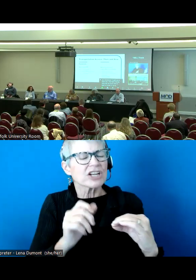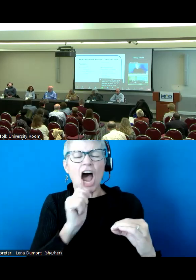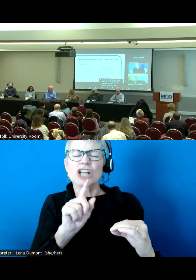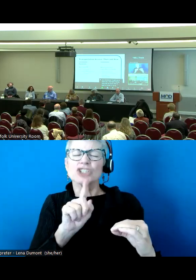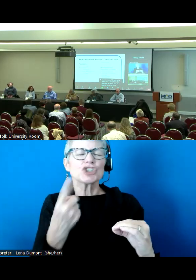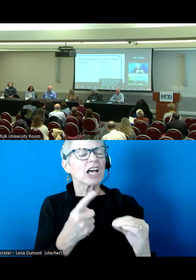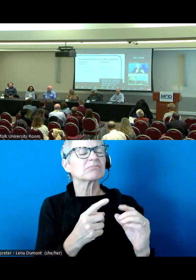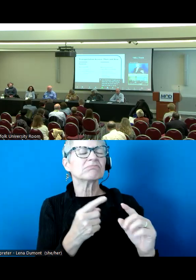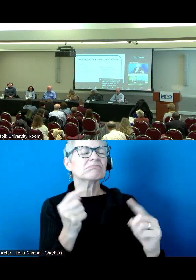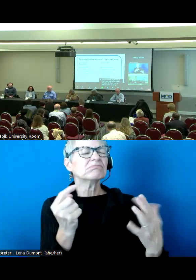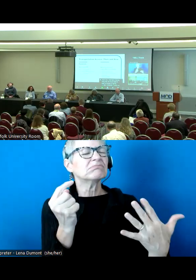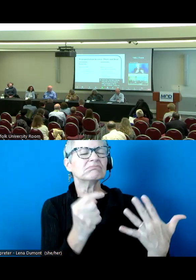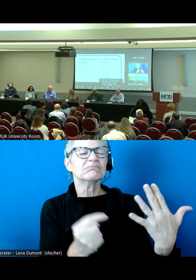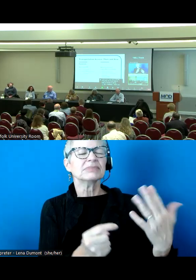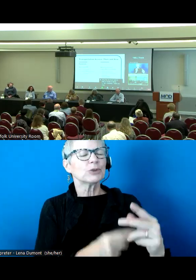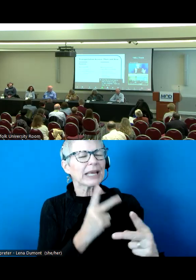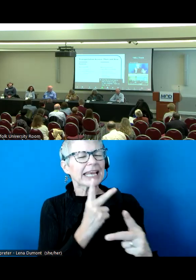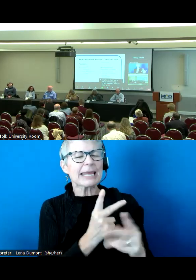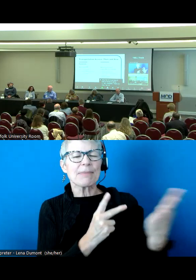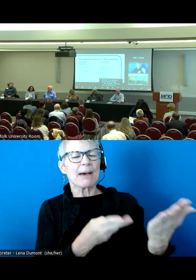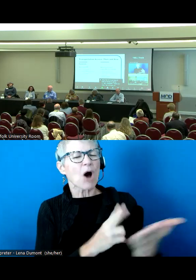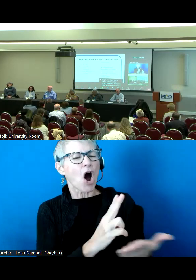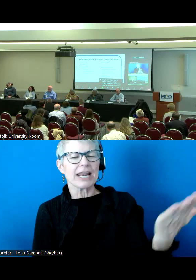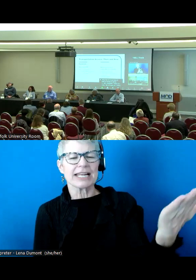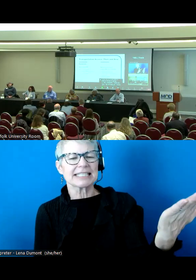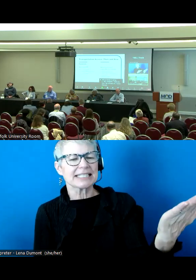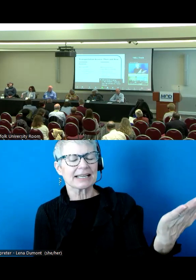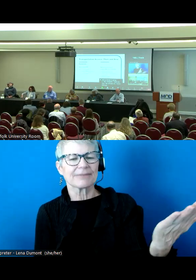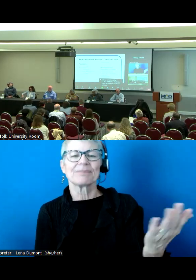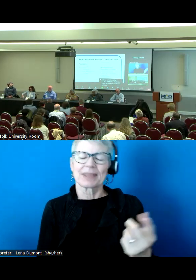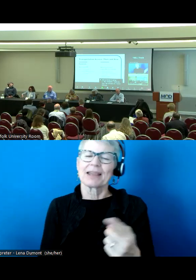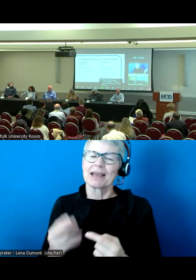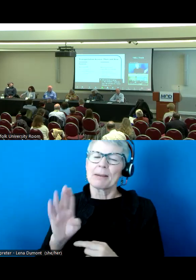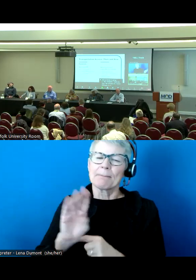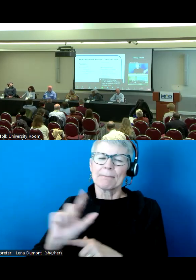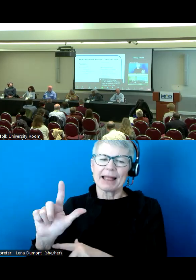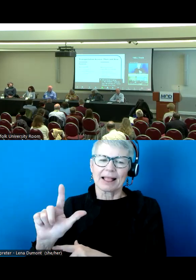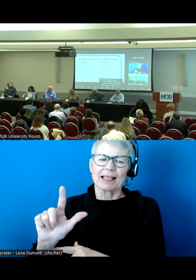keep you honest, although you're always honest, but we've got to keep the collective honest. And,